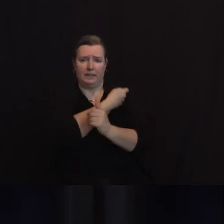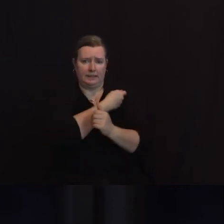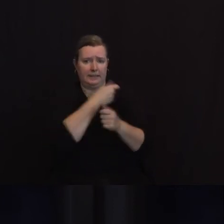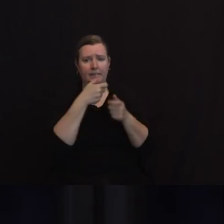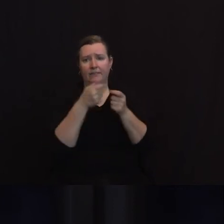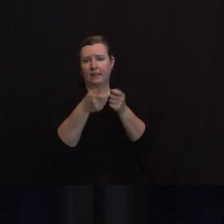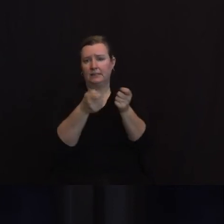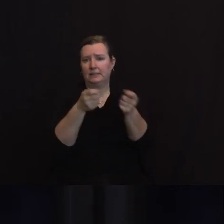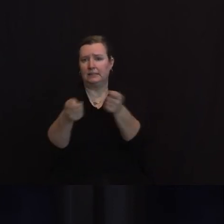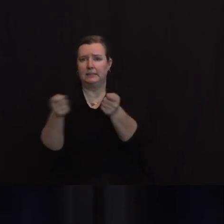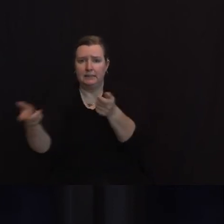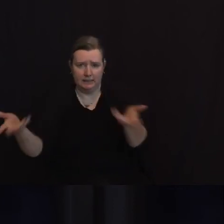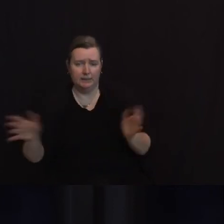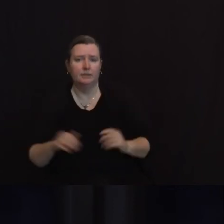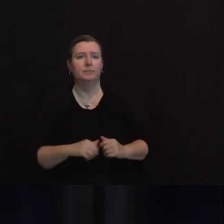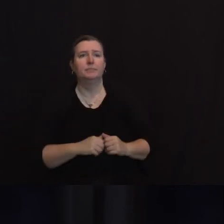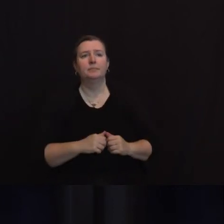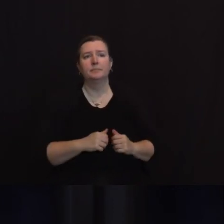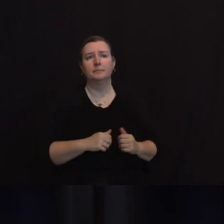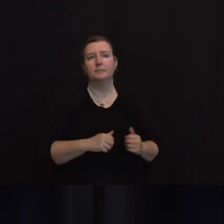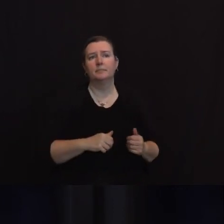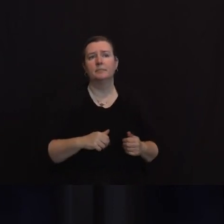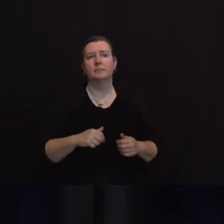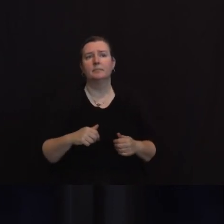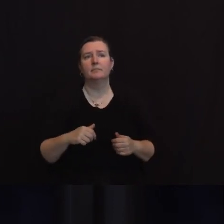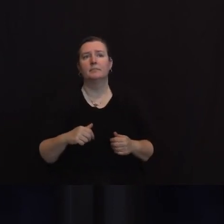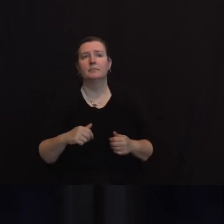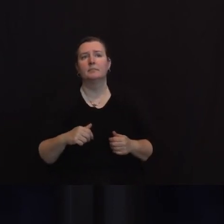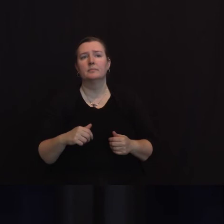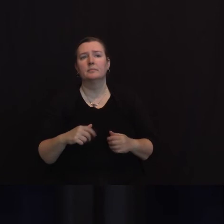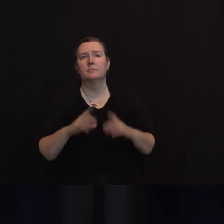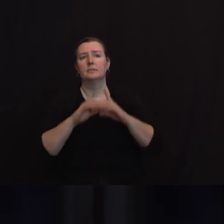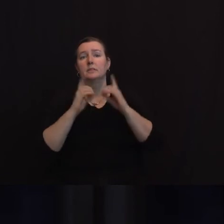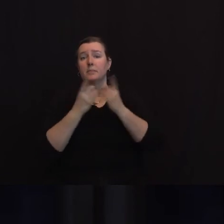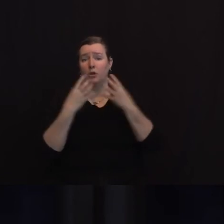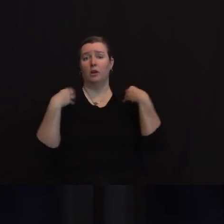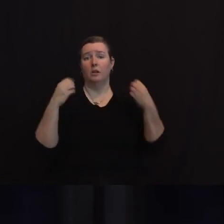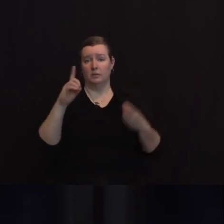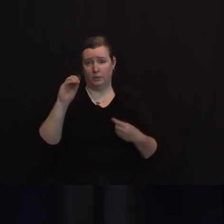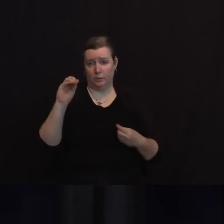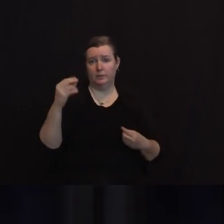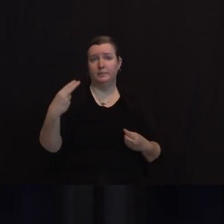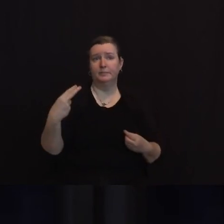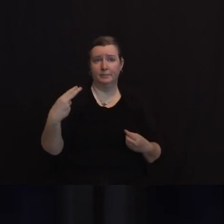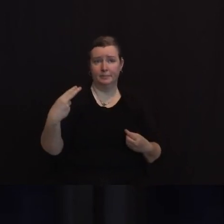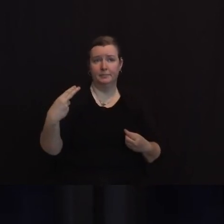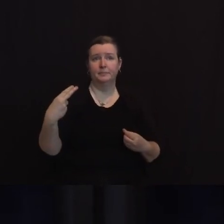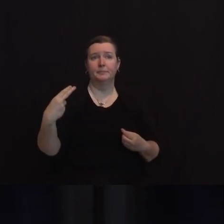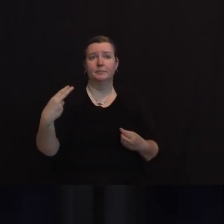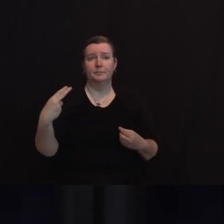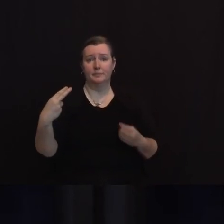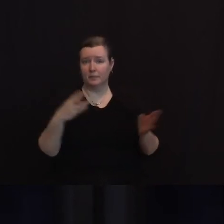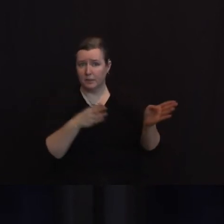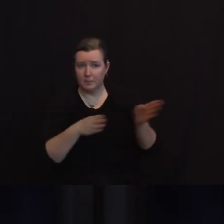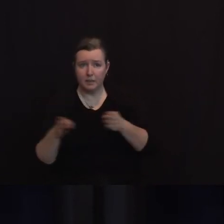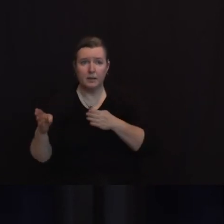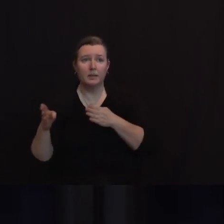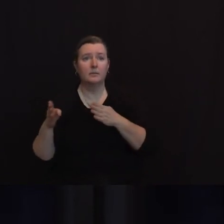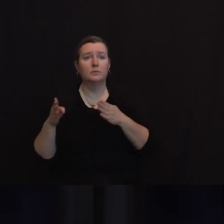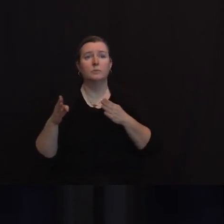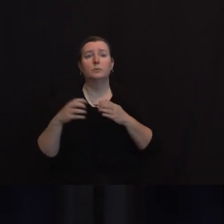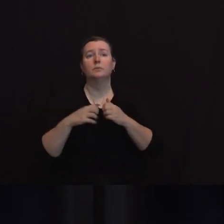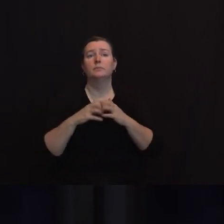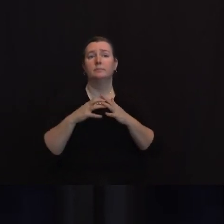the Department of Health has developed a vulnerable populations plan that was modeled after the same strategies